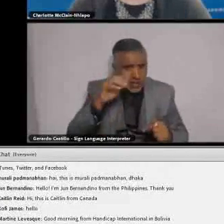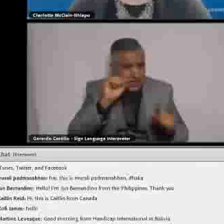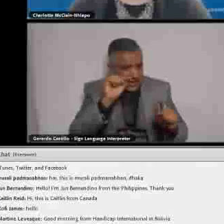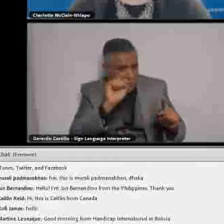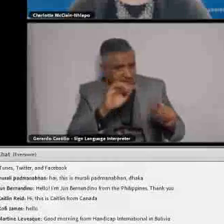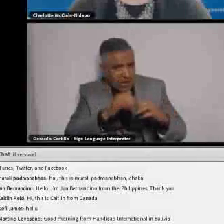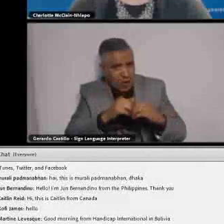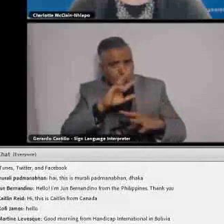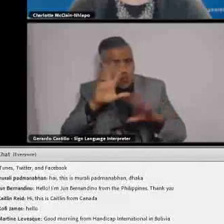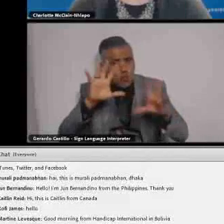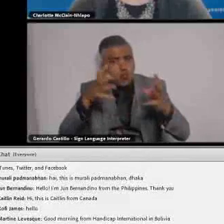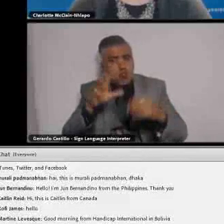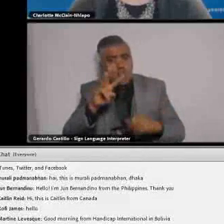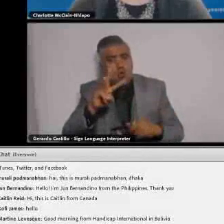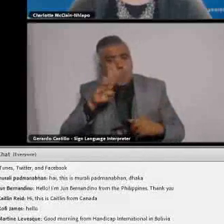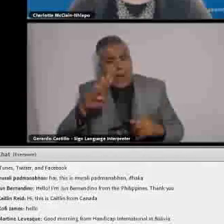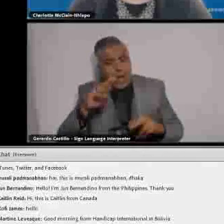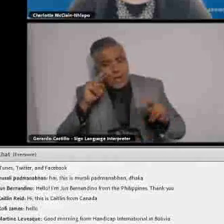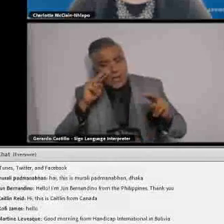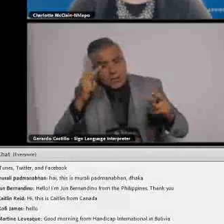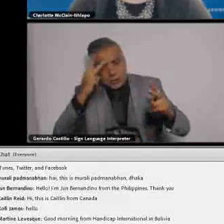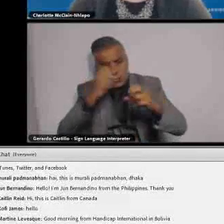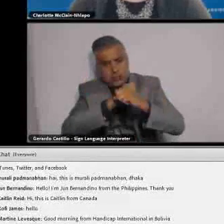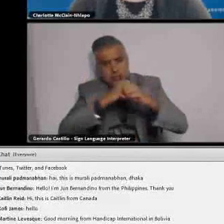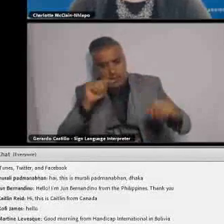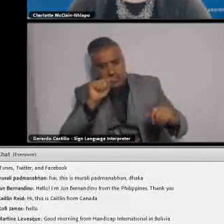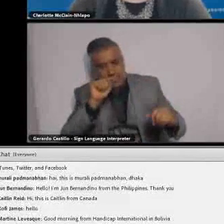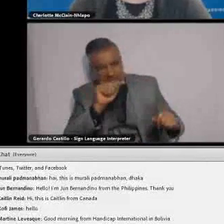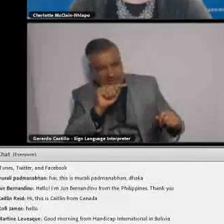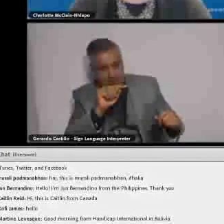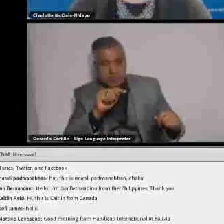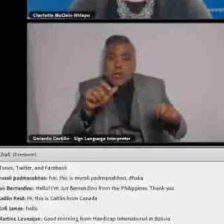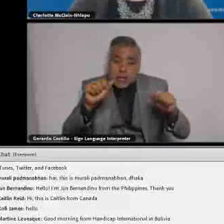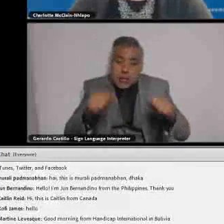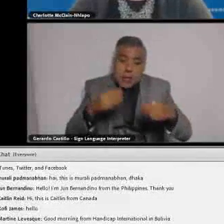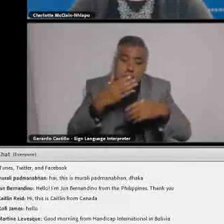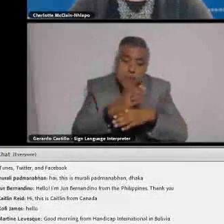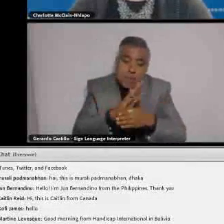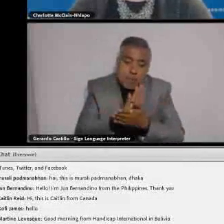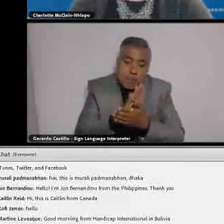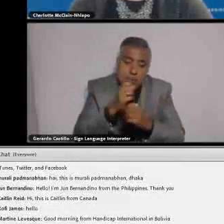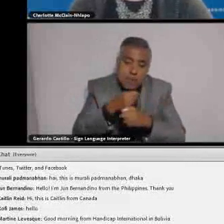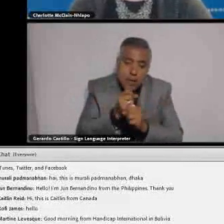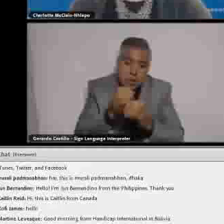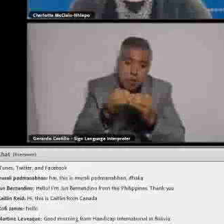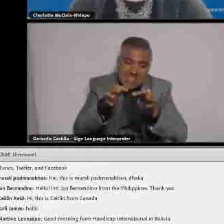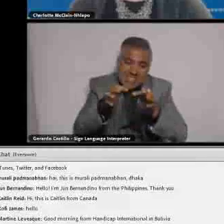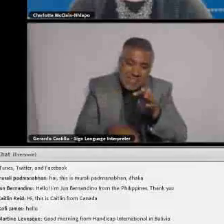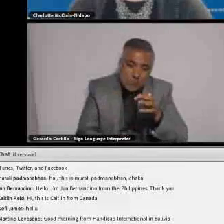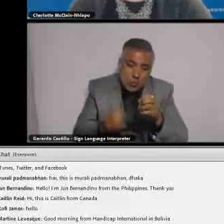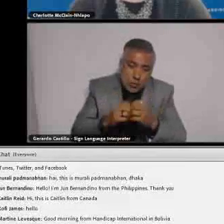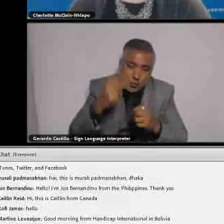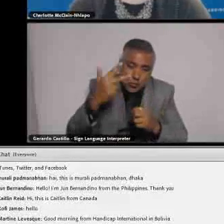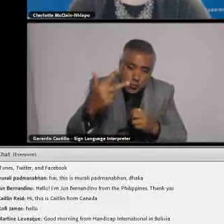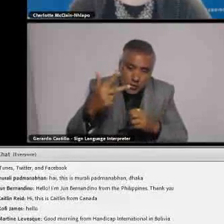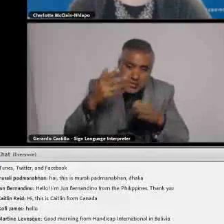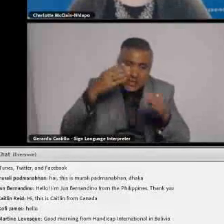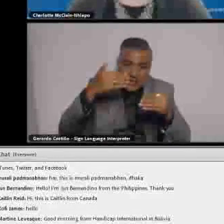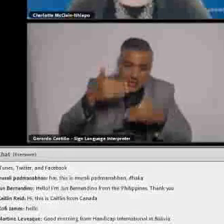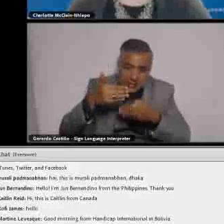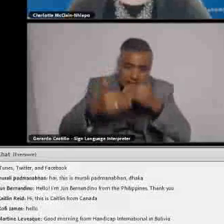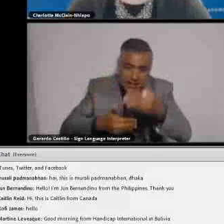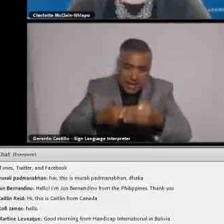conceptualizes it. It can be further simplified into 3 key steps, which for those of you that may not come